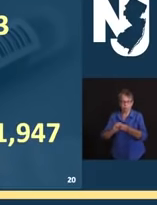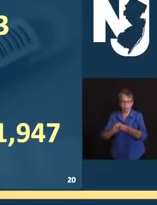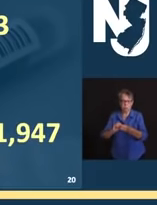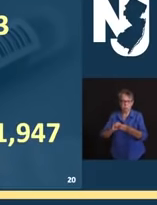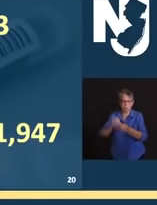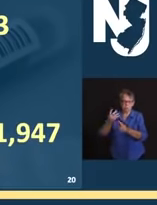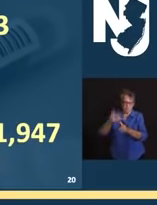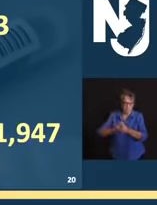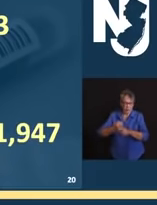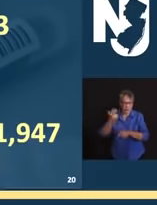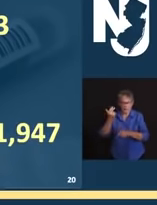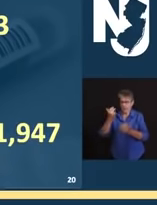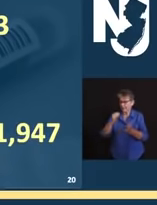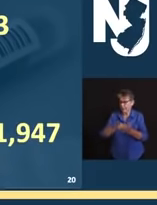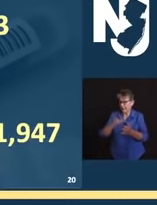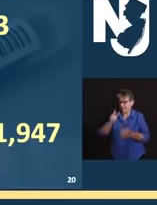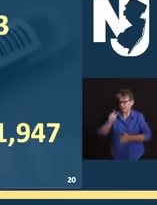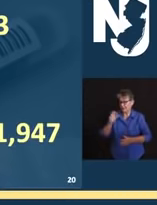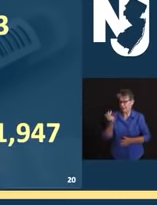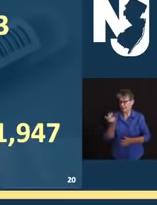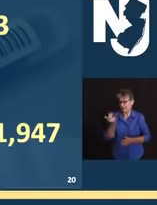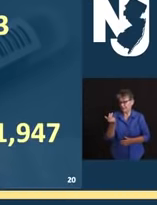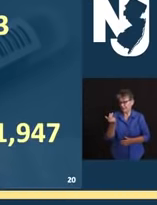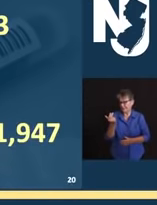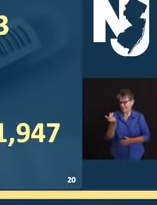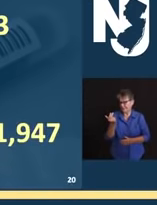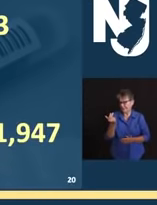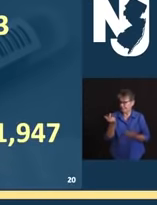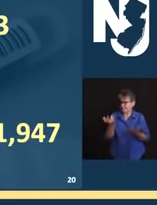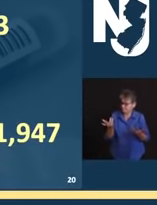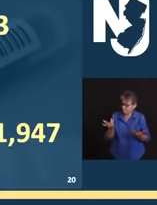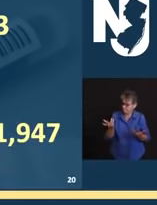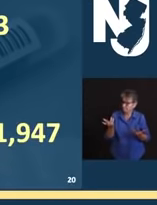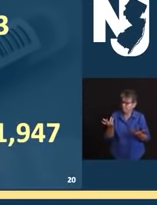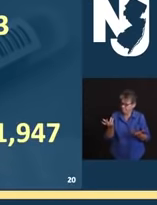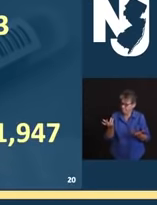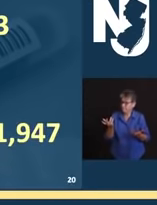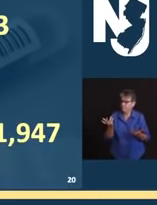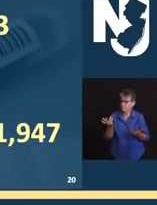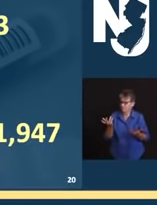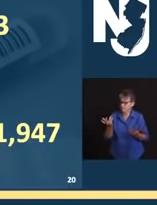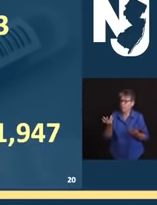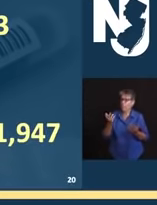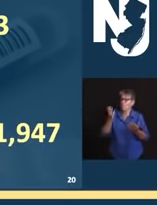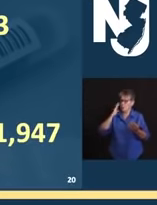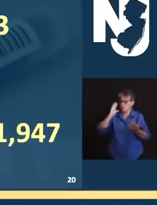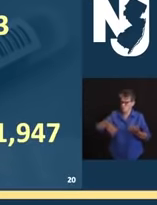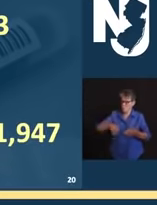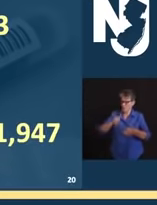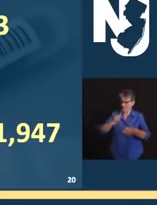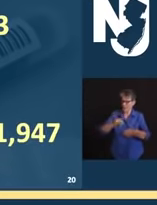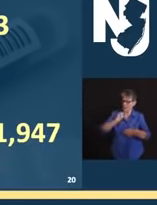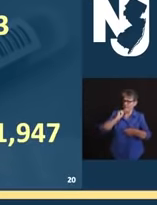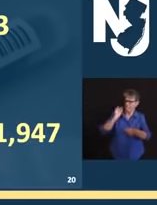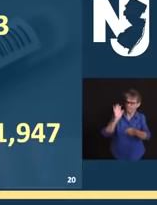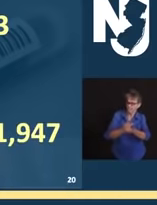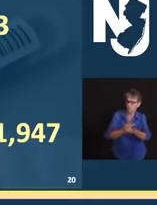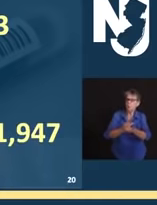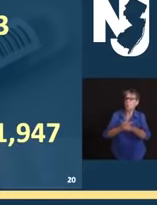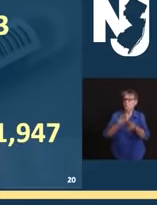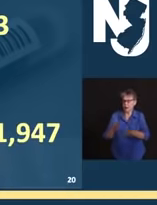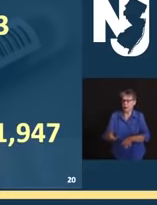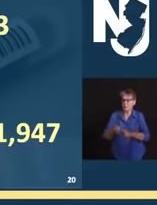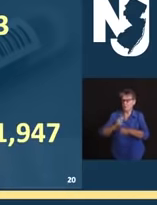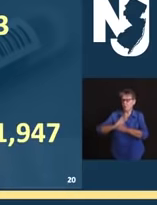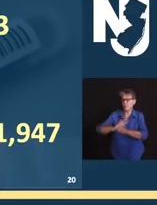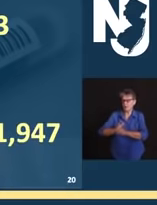13 residents have been confirmed lost to COVID-19 complications. With another, Ed, we're still holding at